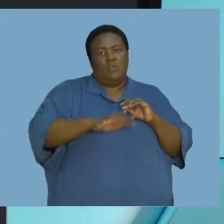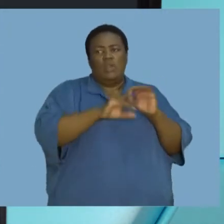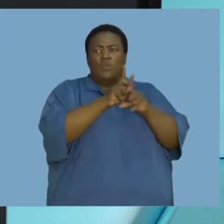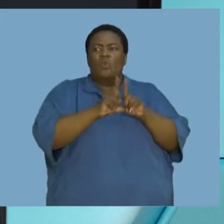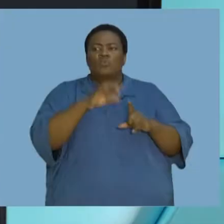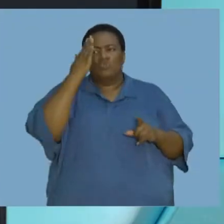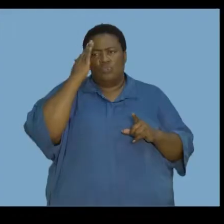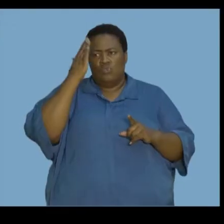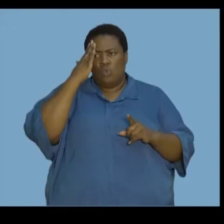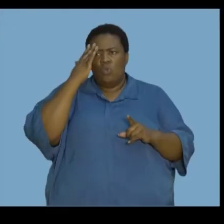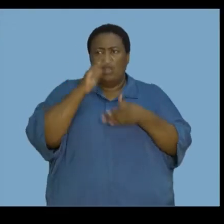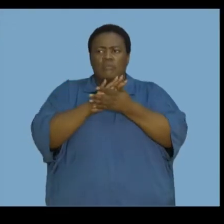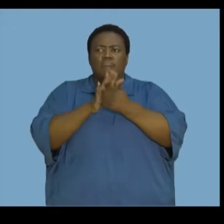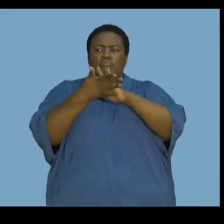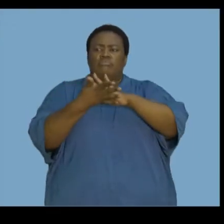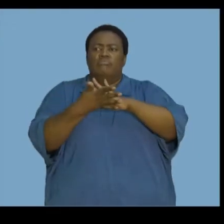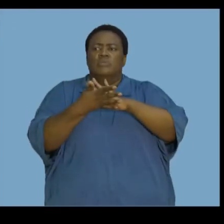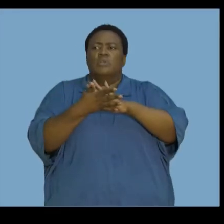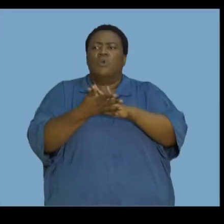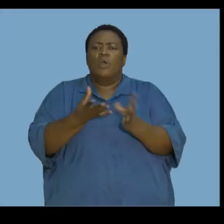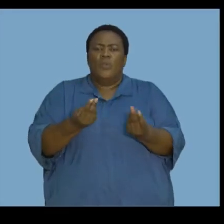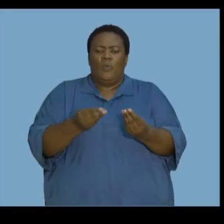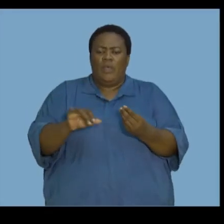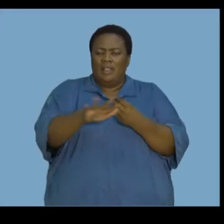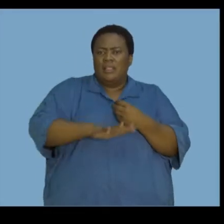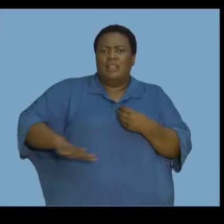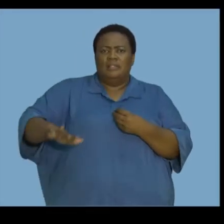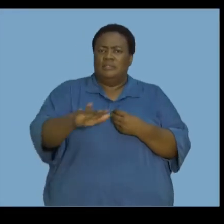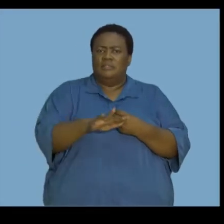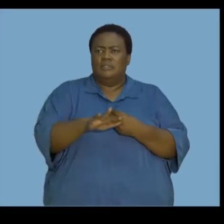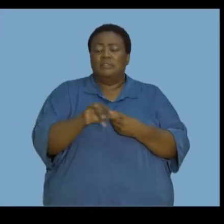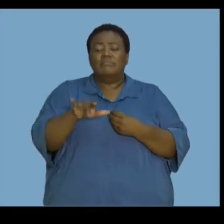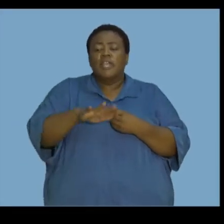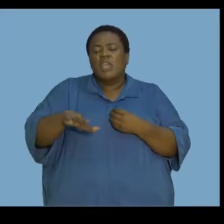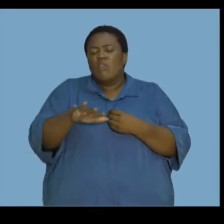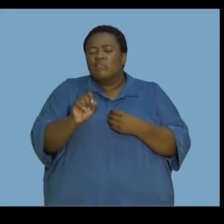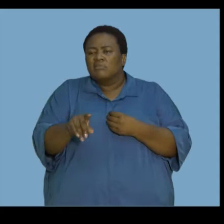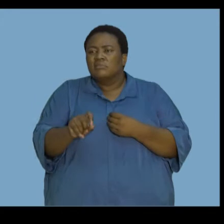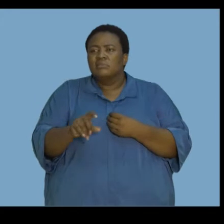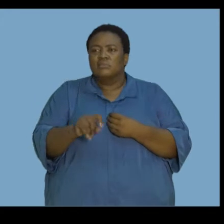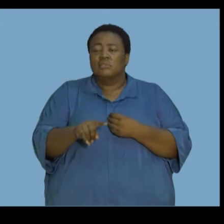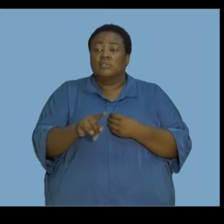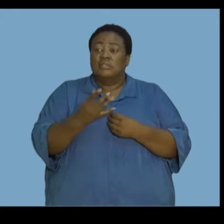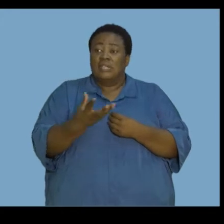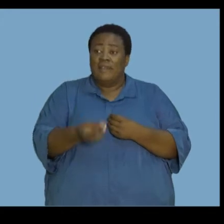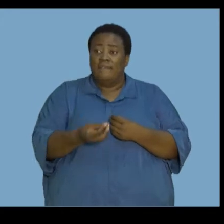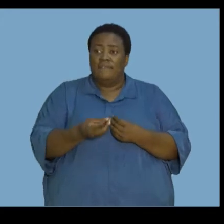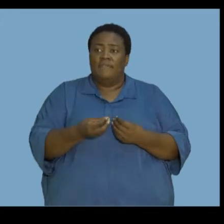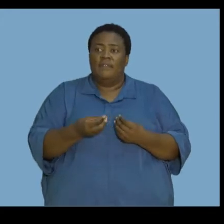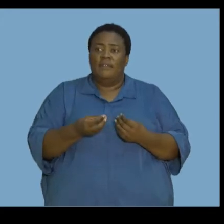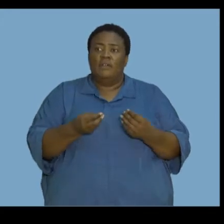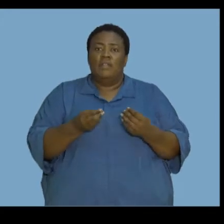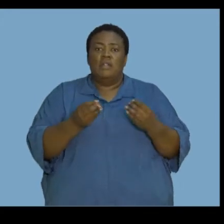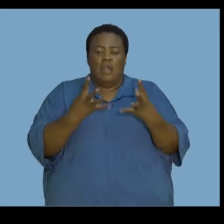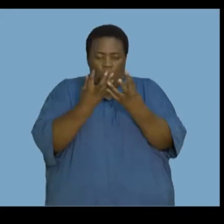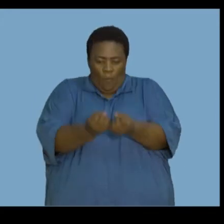in the areas. We also know that there's destruction of wetlands, and wetlands are areas that actually serve